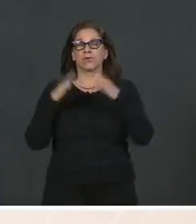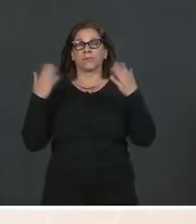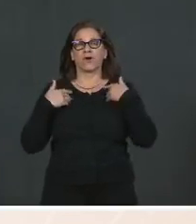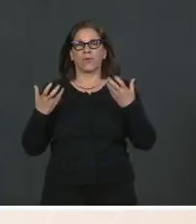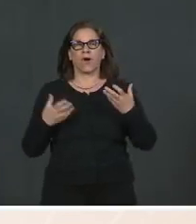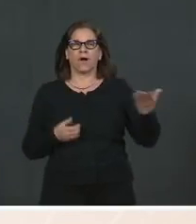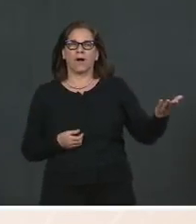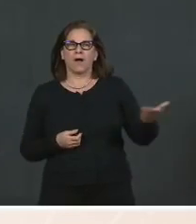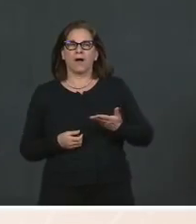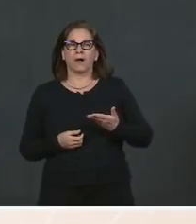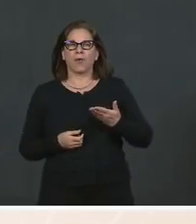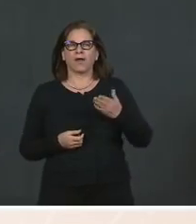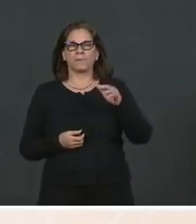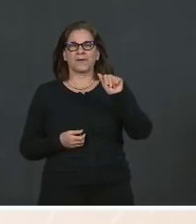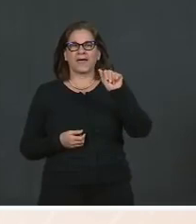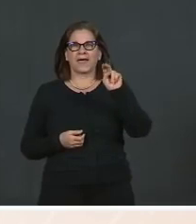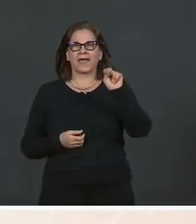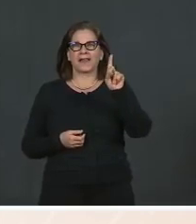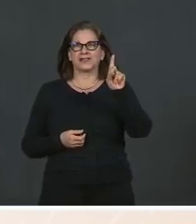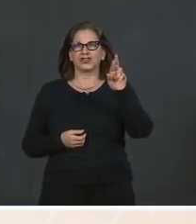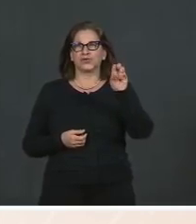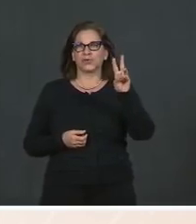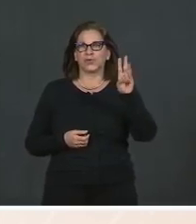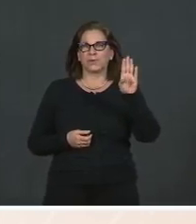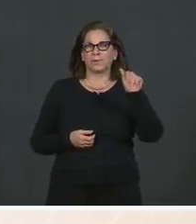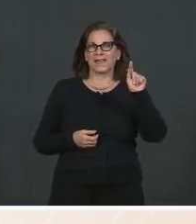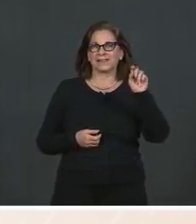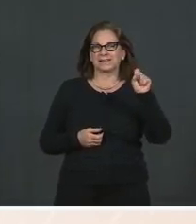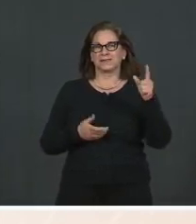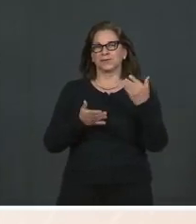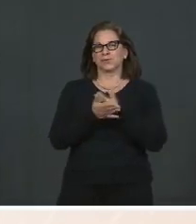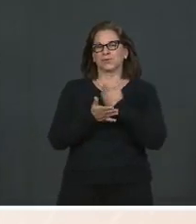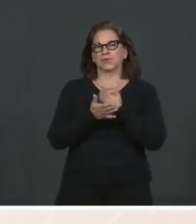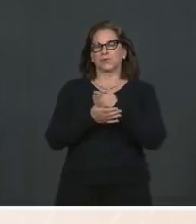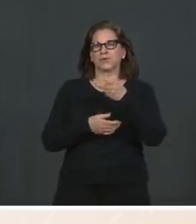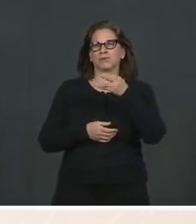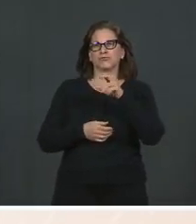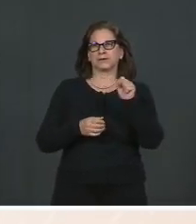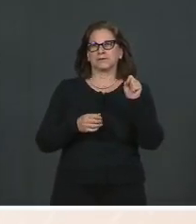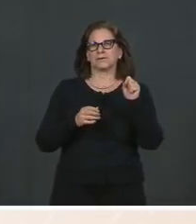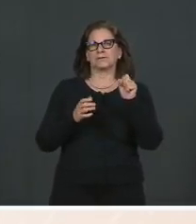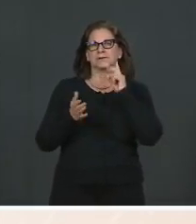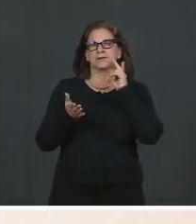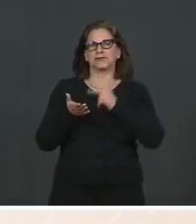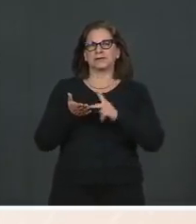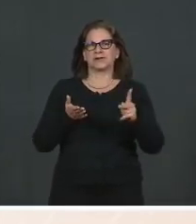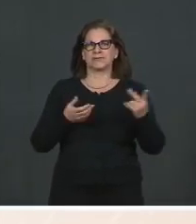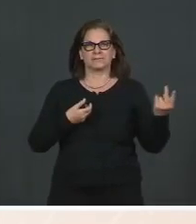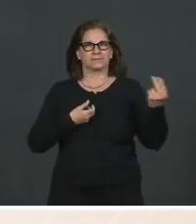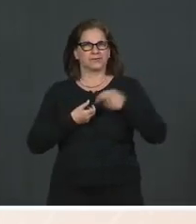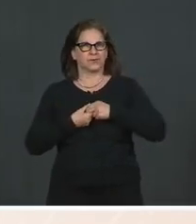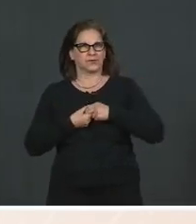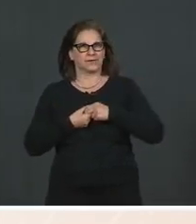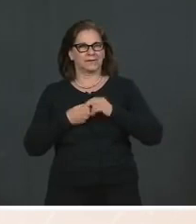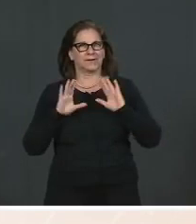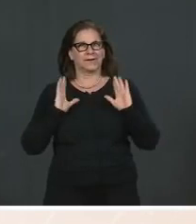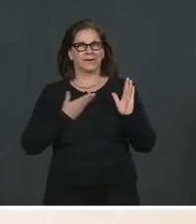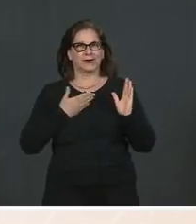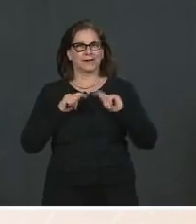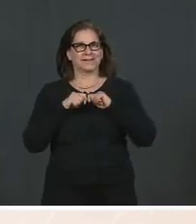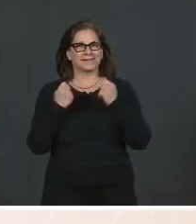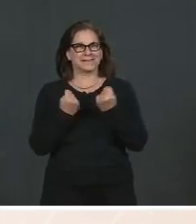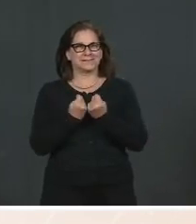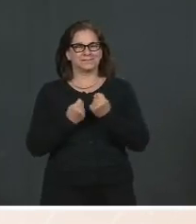covered the Biden campaign knows Andrew quite well. And he just joined our team after staying on the transition